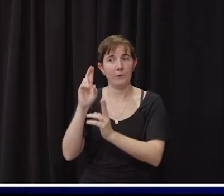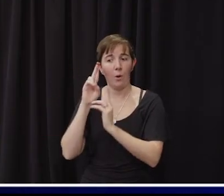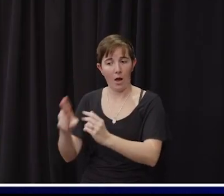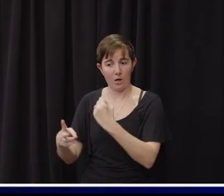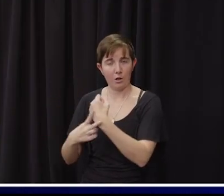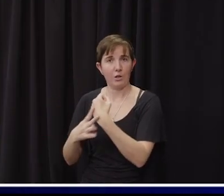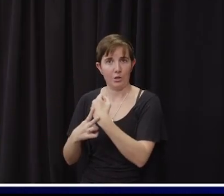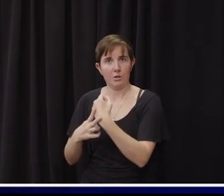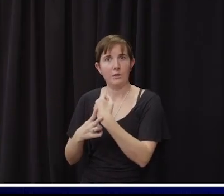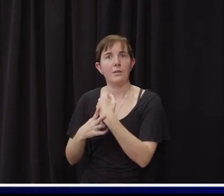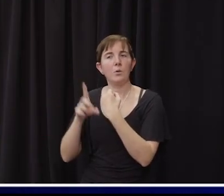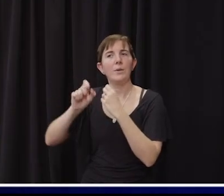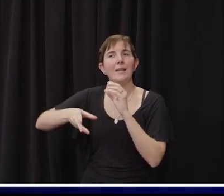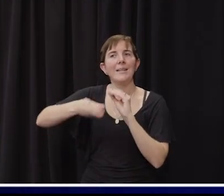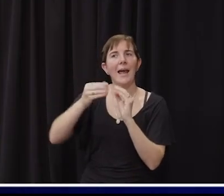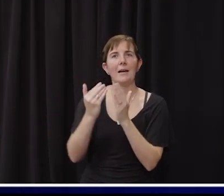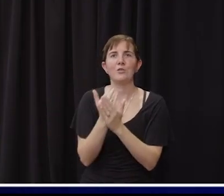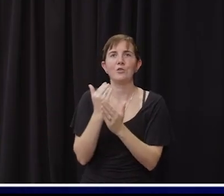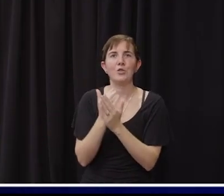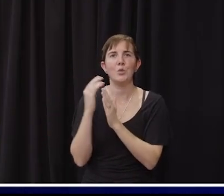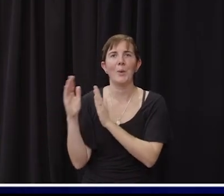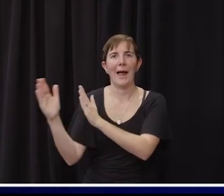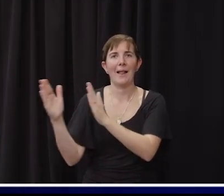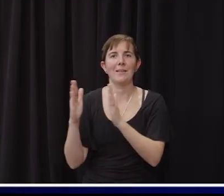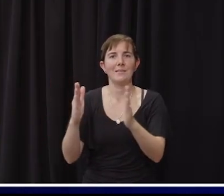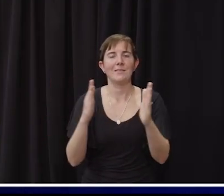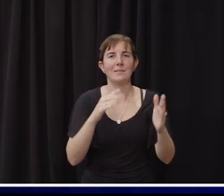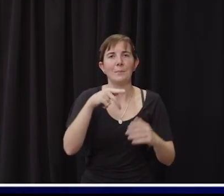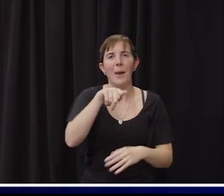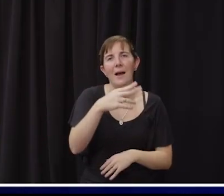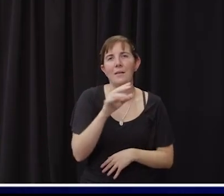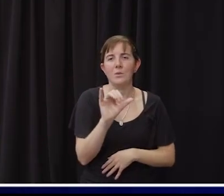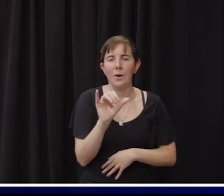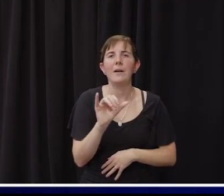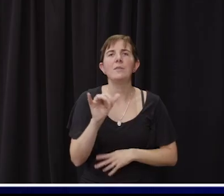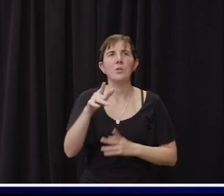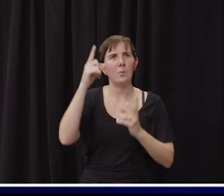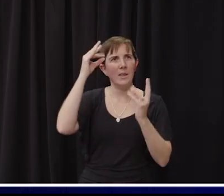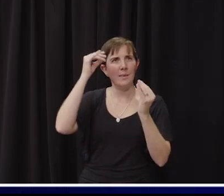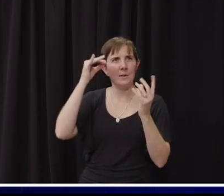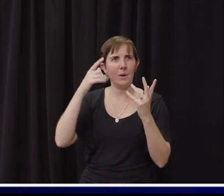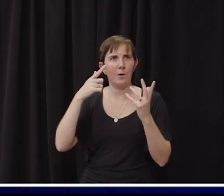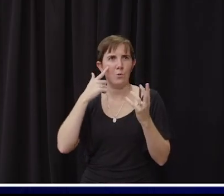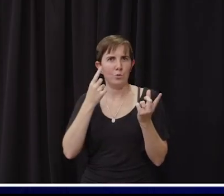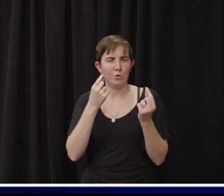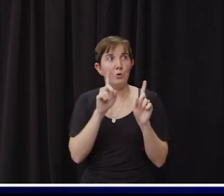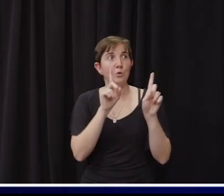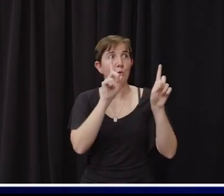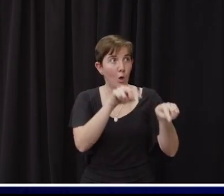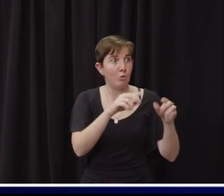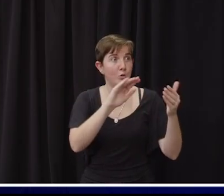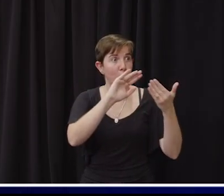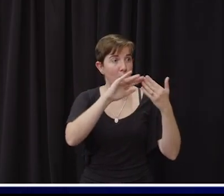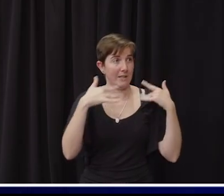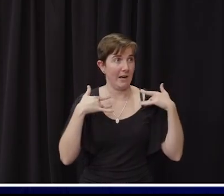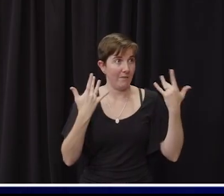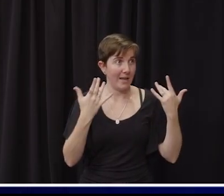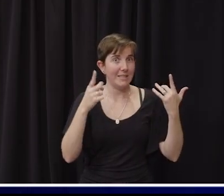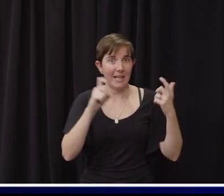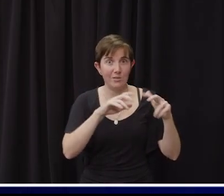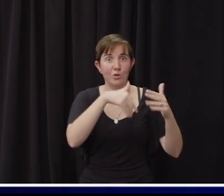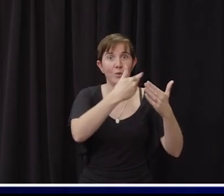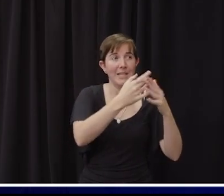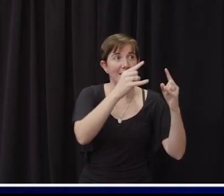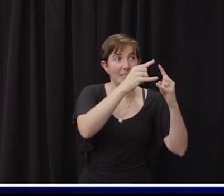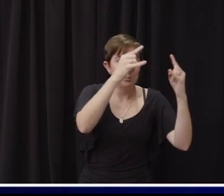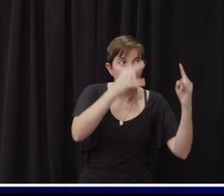but we also can add new paths. So we think about what is it like when you're at an event? Can you get to the pavilion